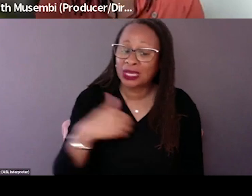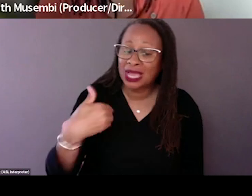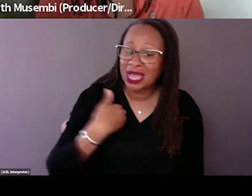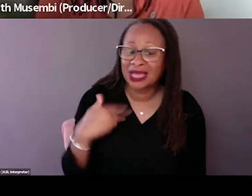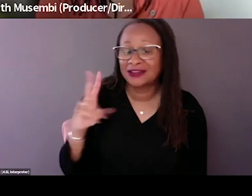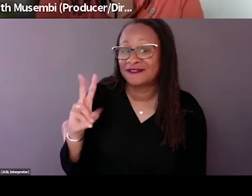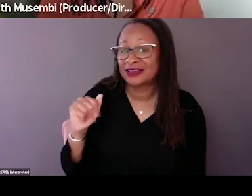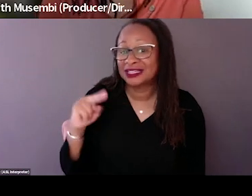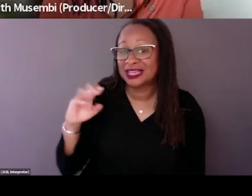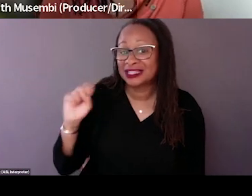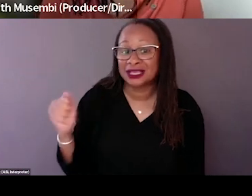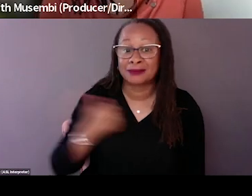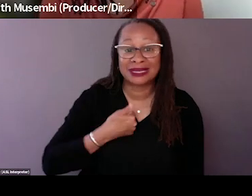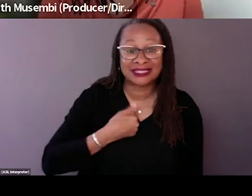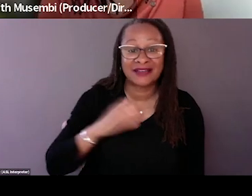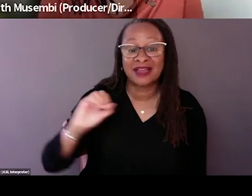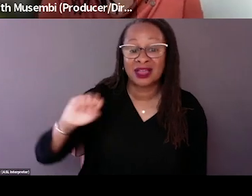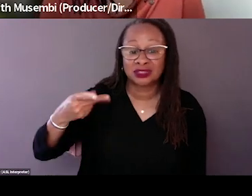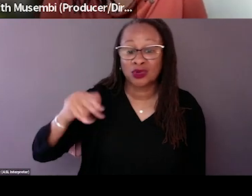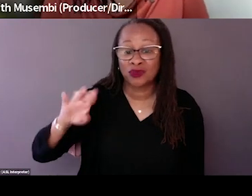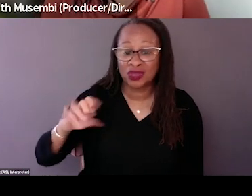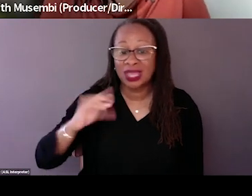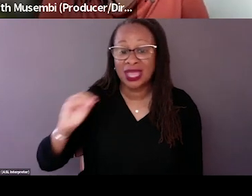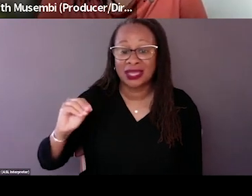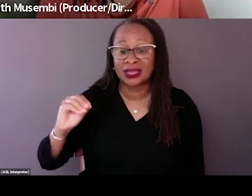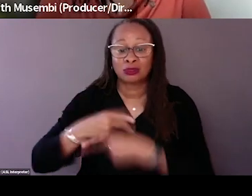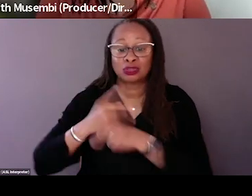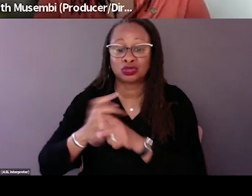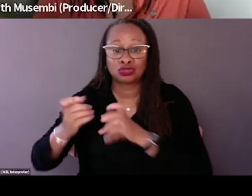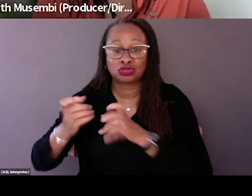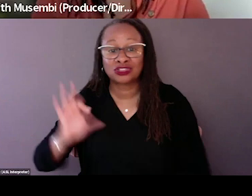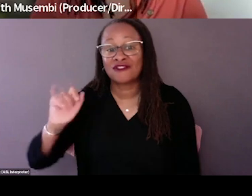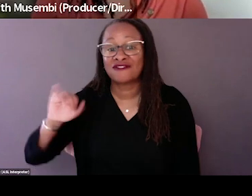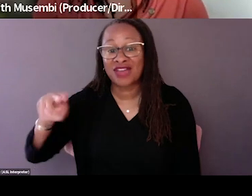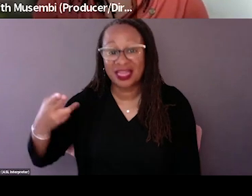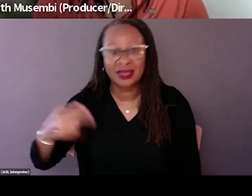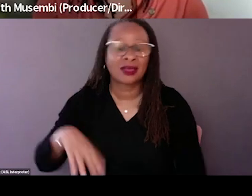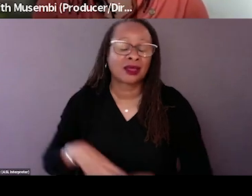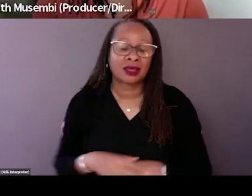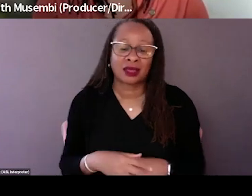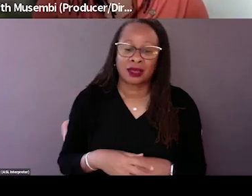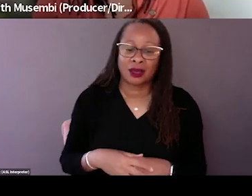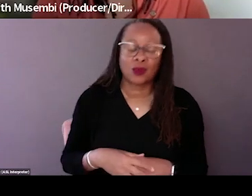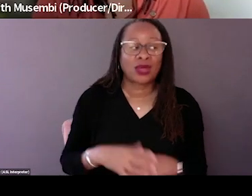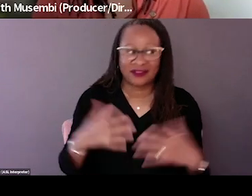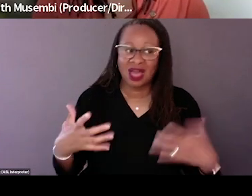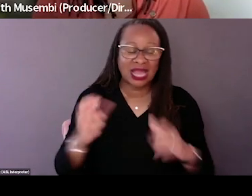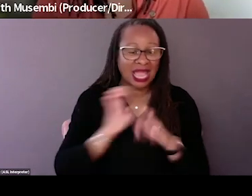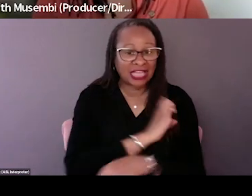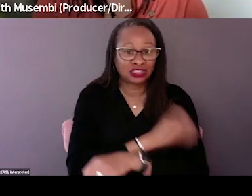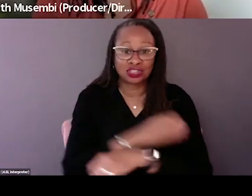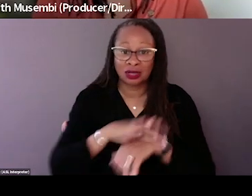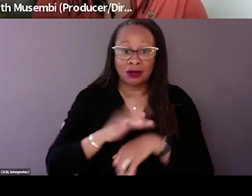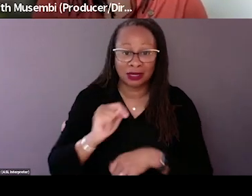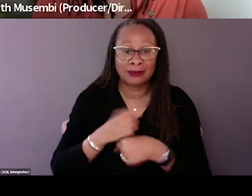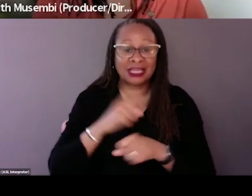and Sophie and the producer, the directors, we spent a lot of time thinking about it. But I think for me, honestly, when you have a project like